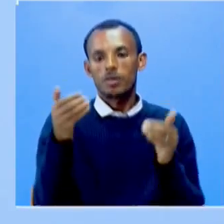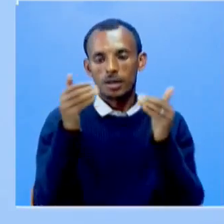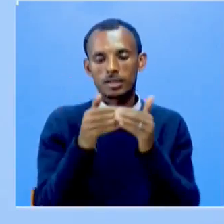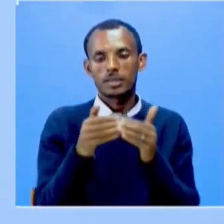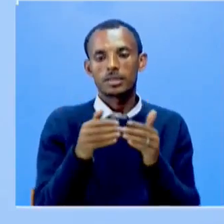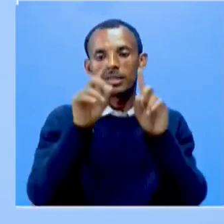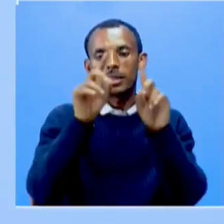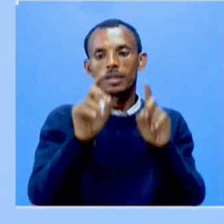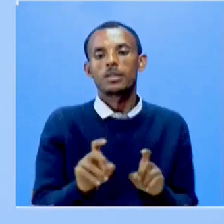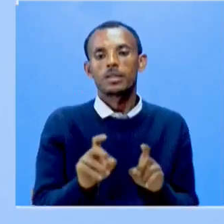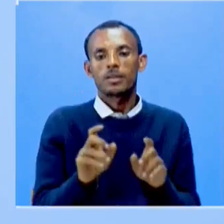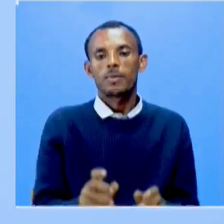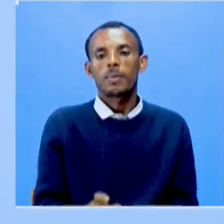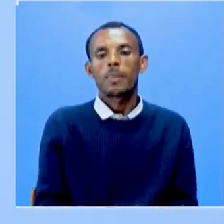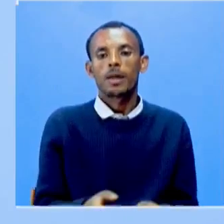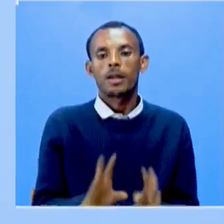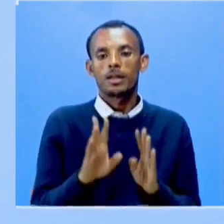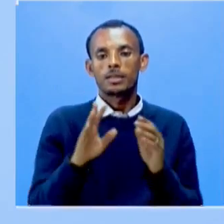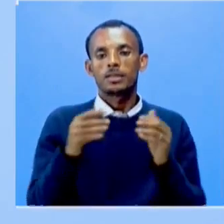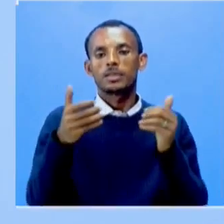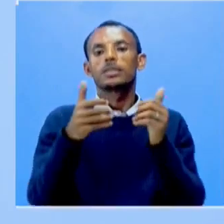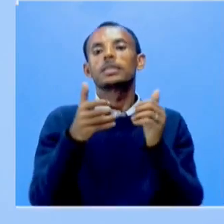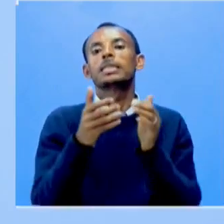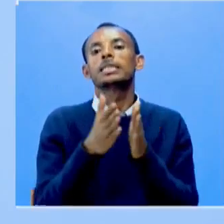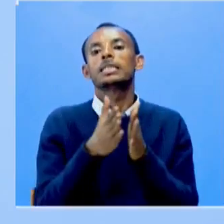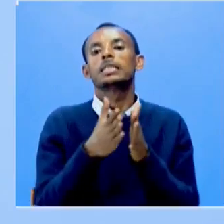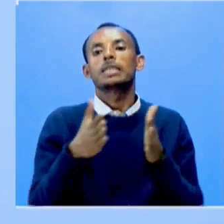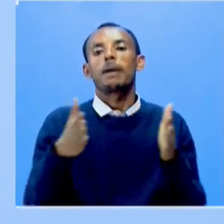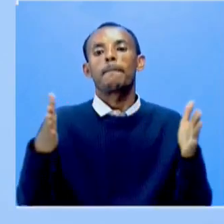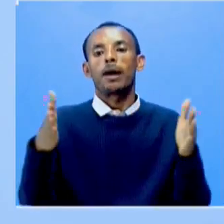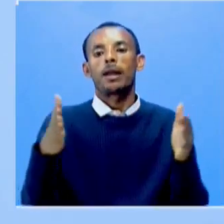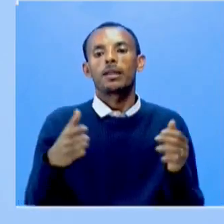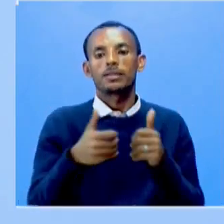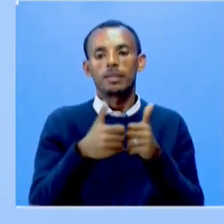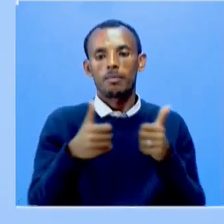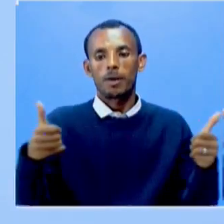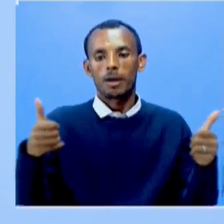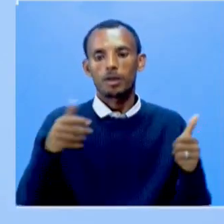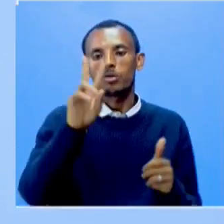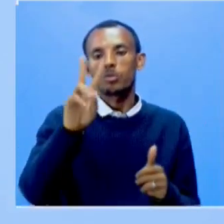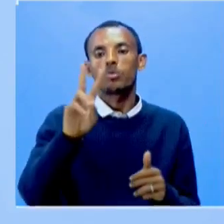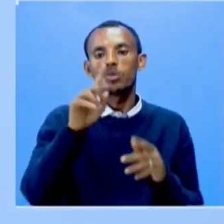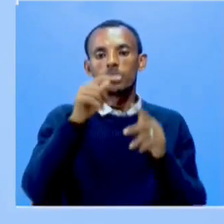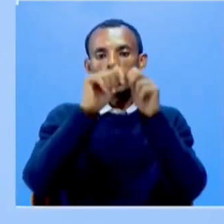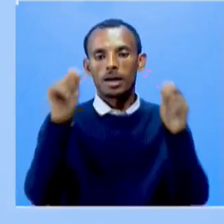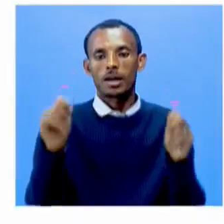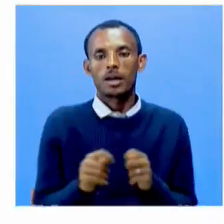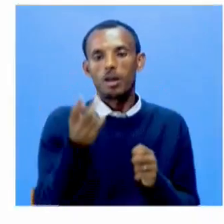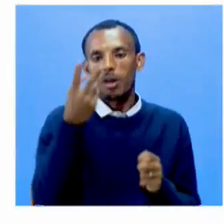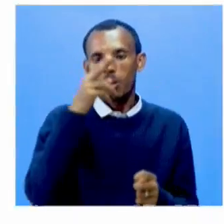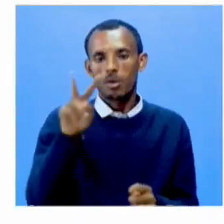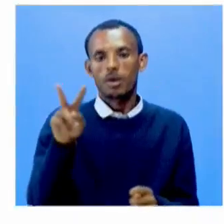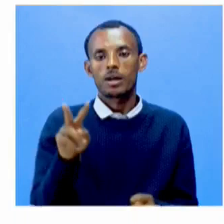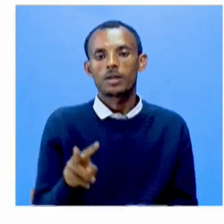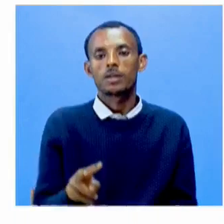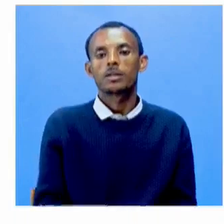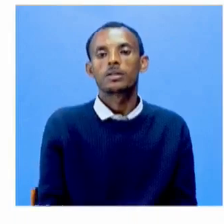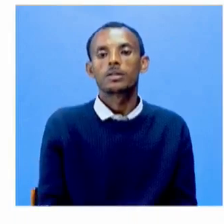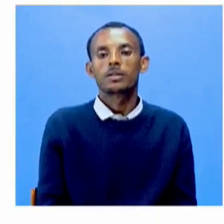it. And let's separate the two triangles. Let's see them individually. Look, this one, if you take this